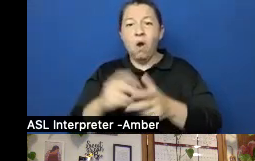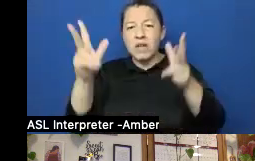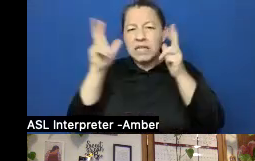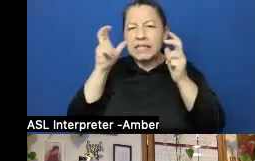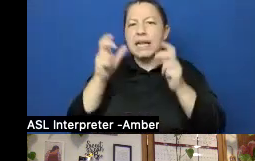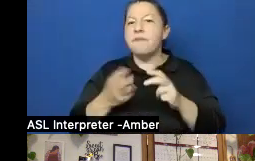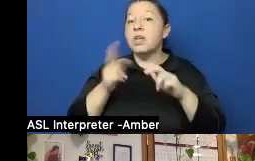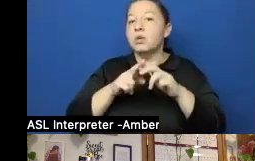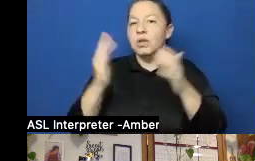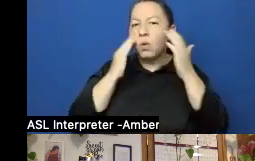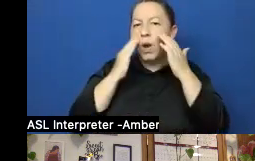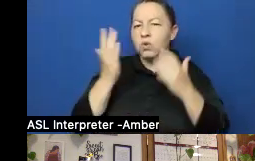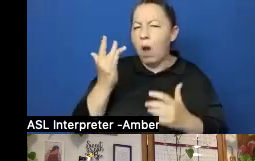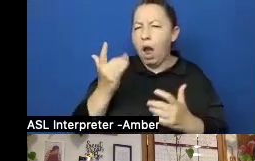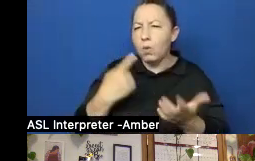we talking about this.